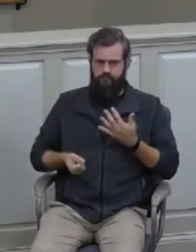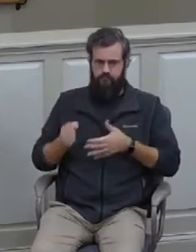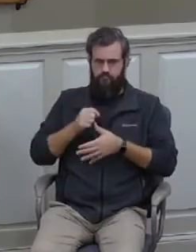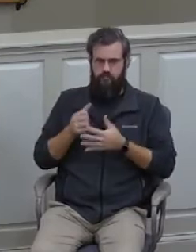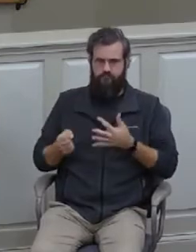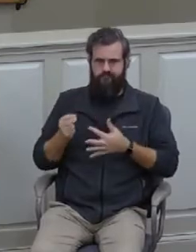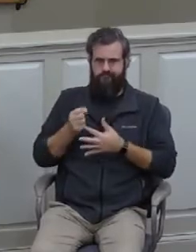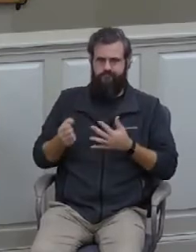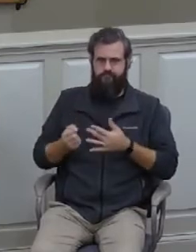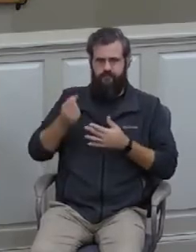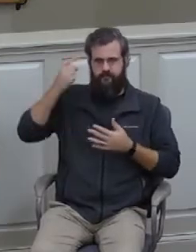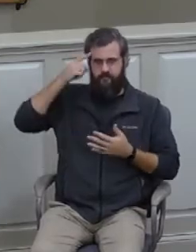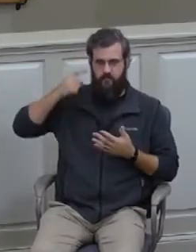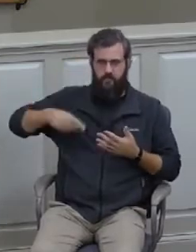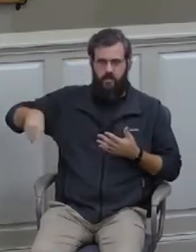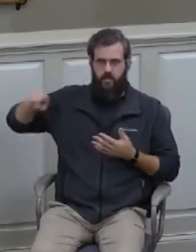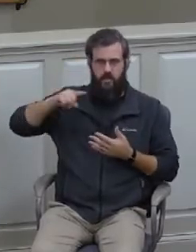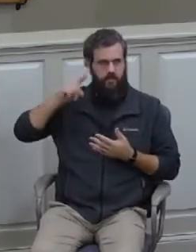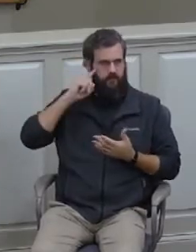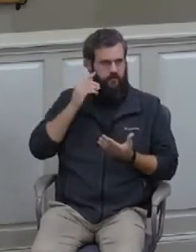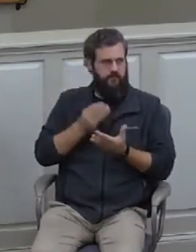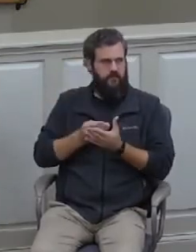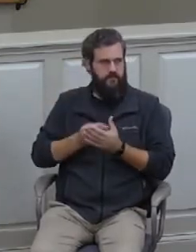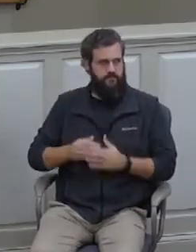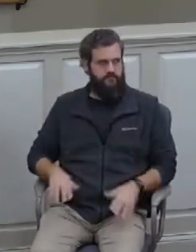y'all for funding on.